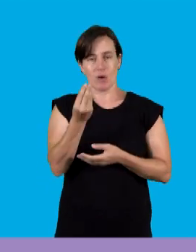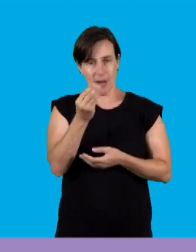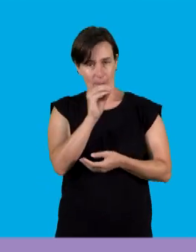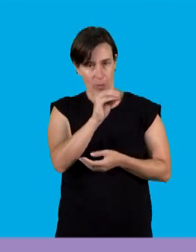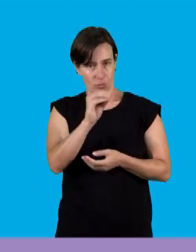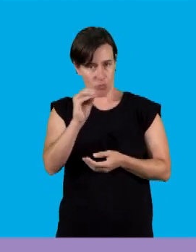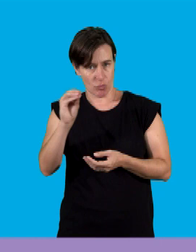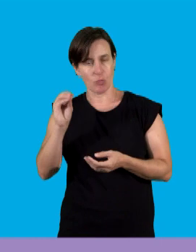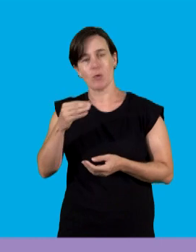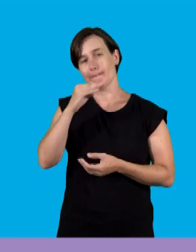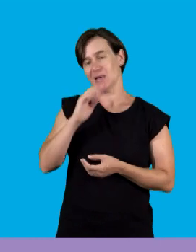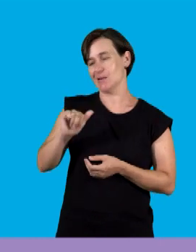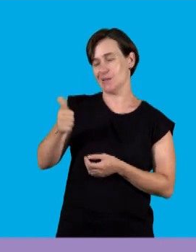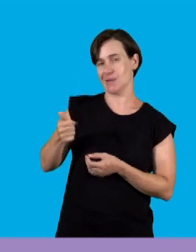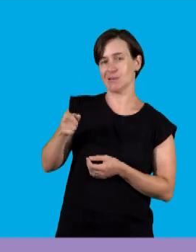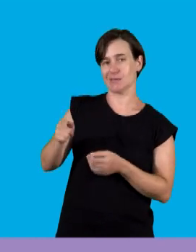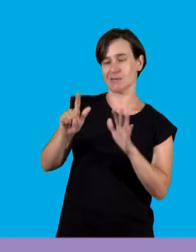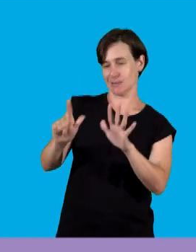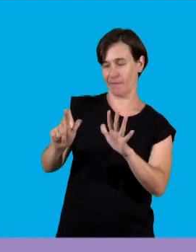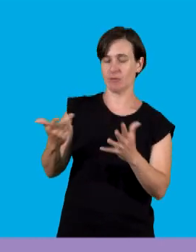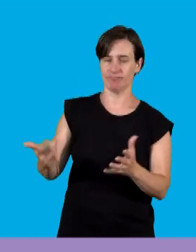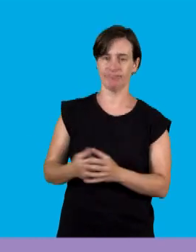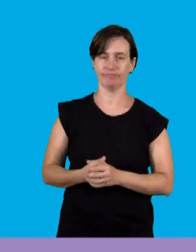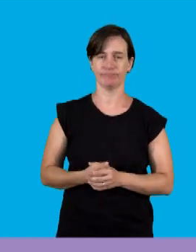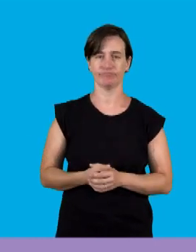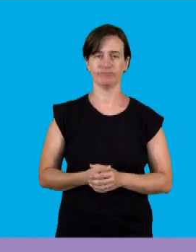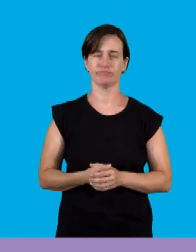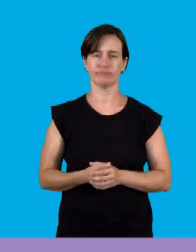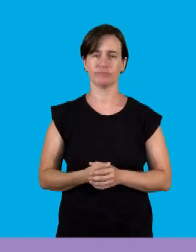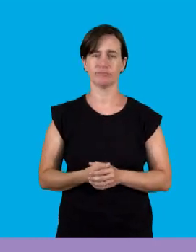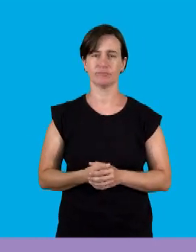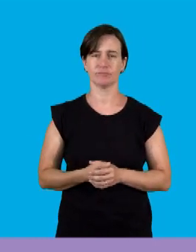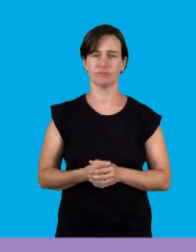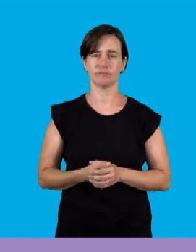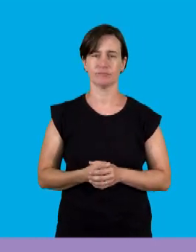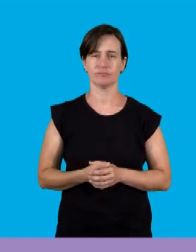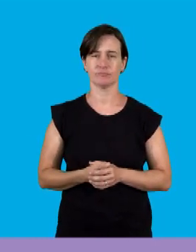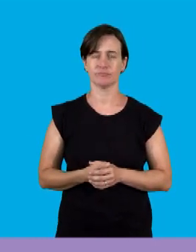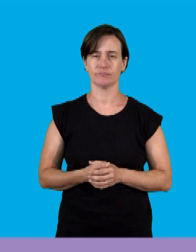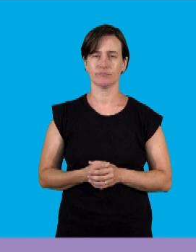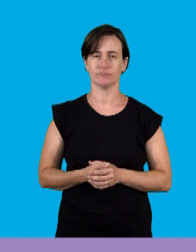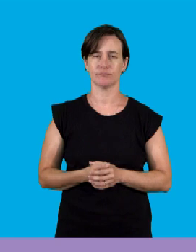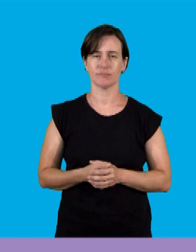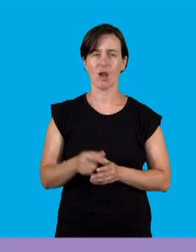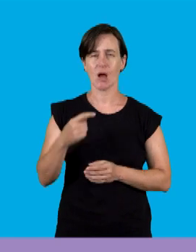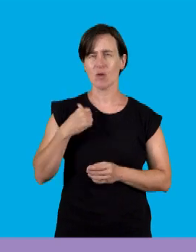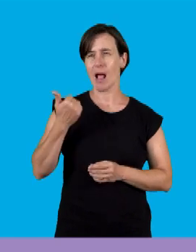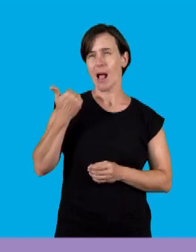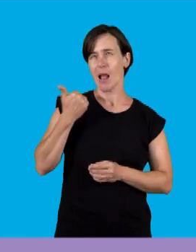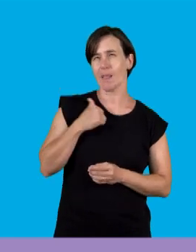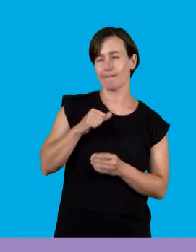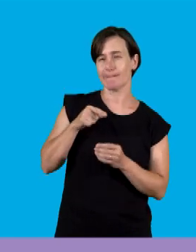our numbers. Of course, the 4th figure would have their 7 triangles. Now, how are we going to find